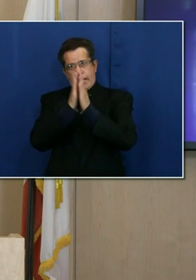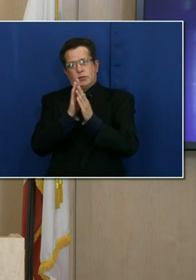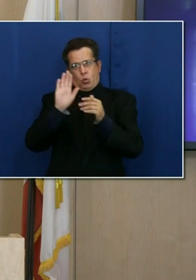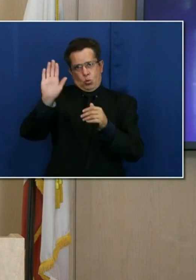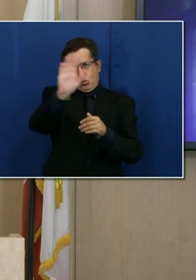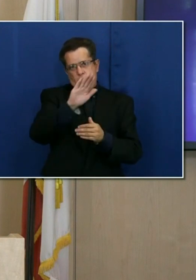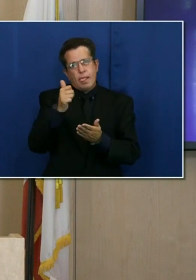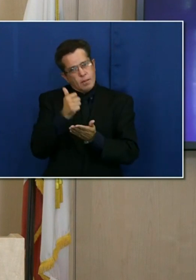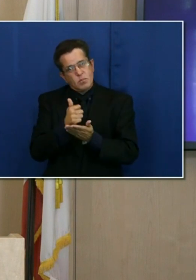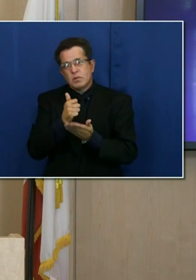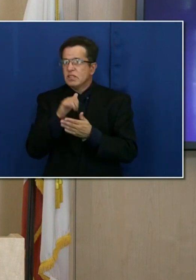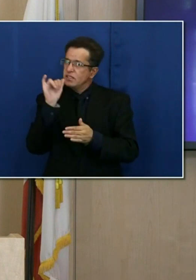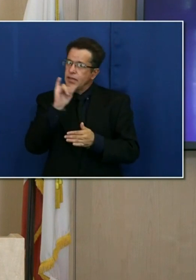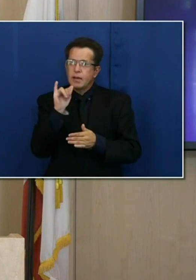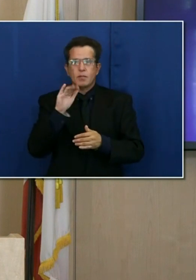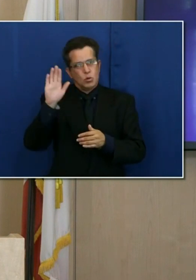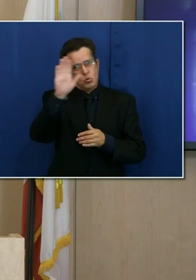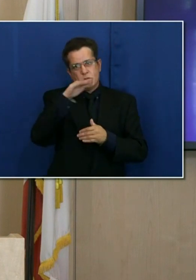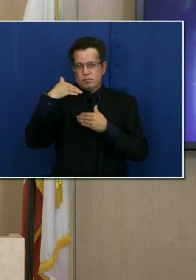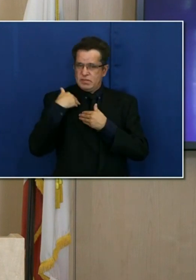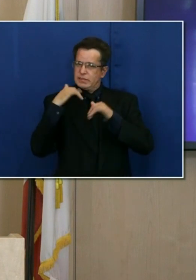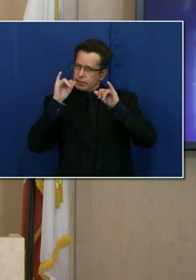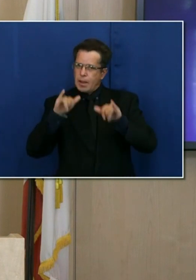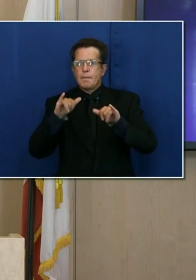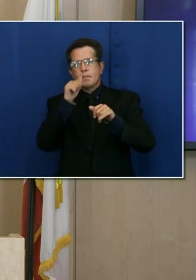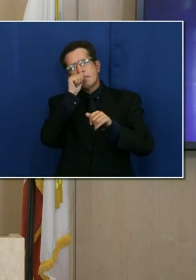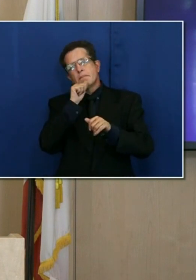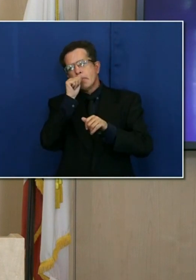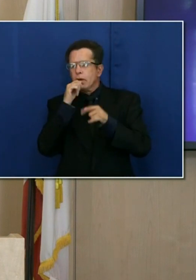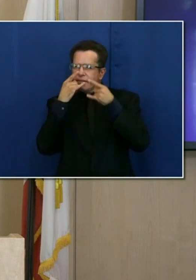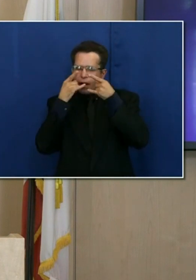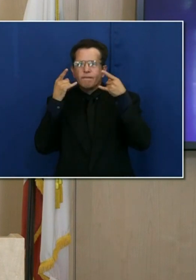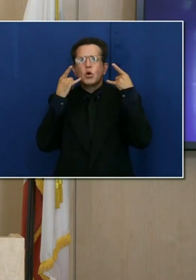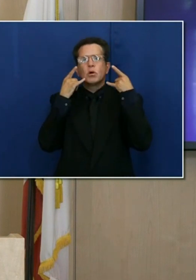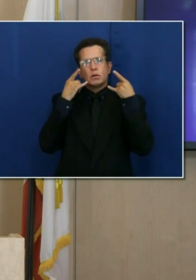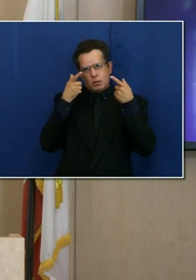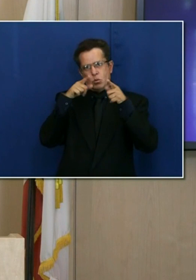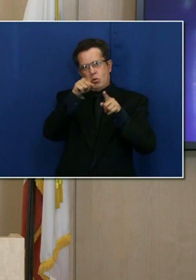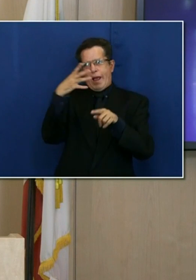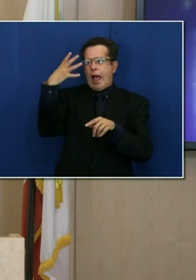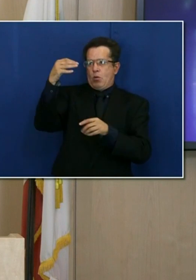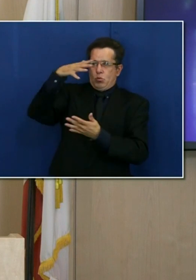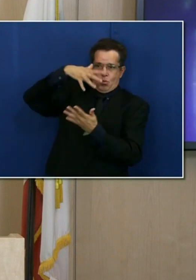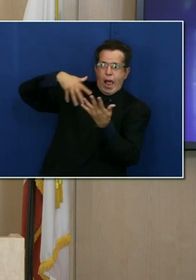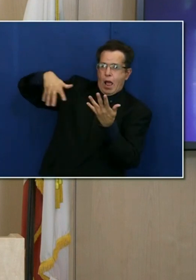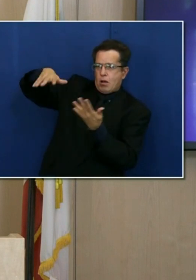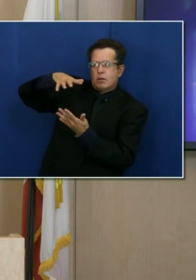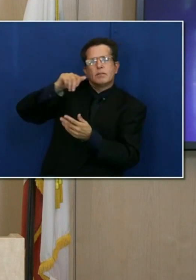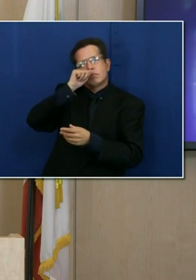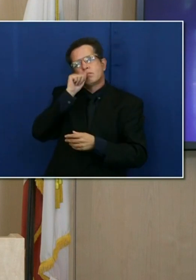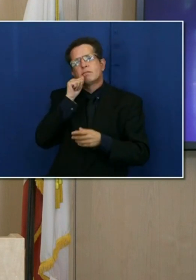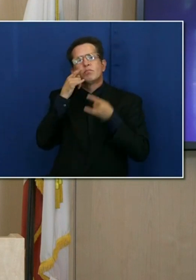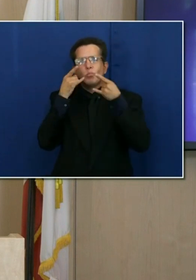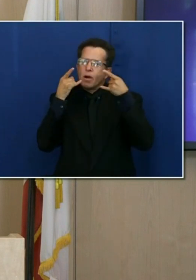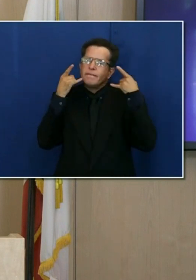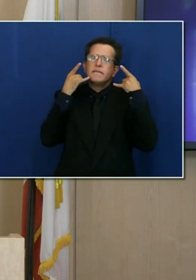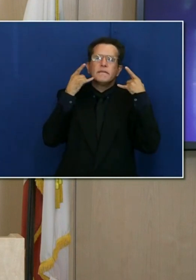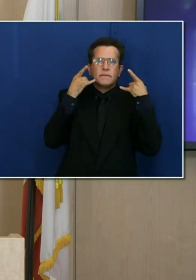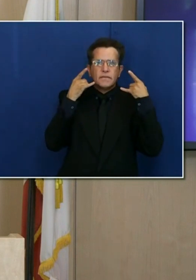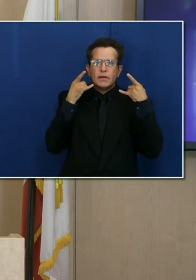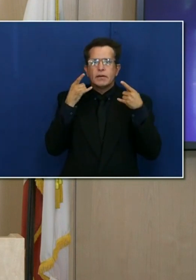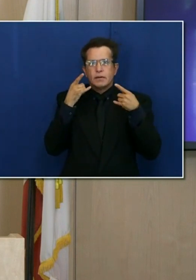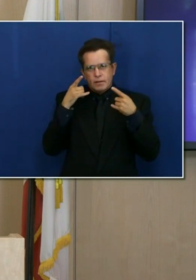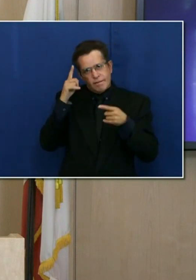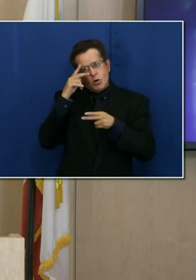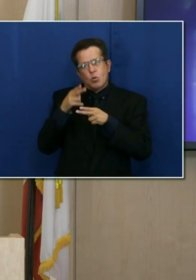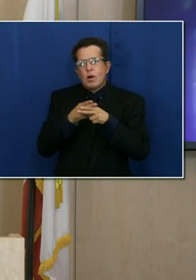they do their part by wearing those facial coverings when they go out, when they're in contact with other people. And, you know, sometimes